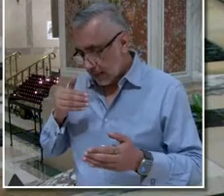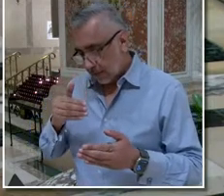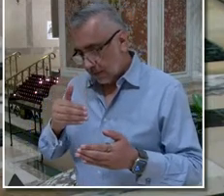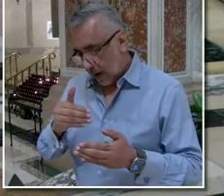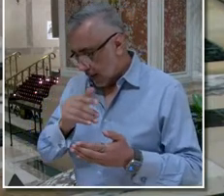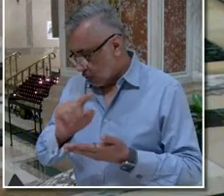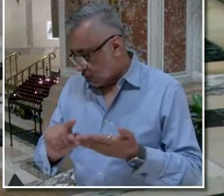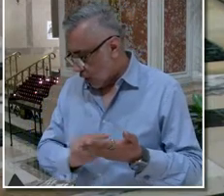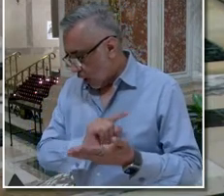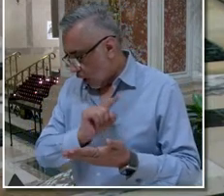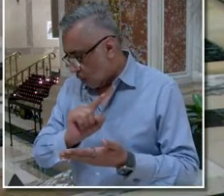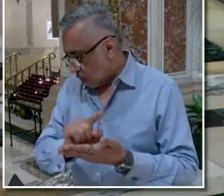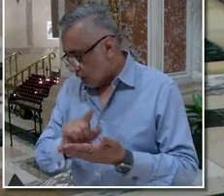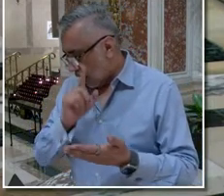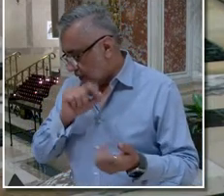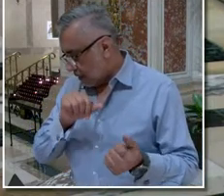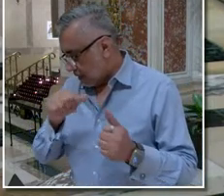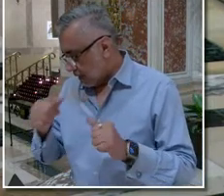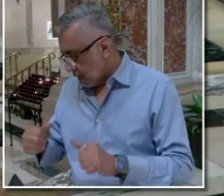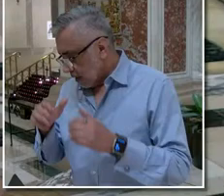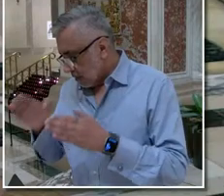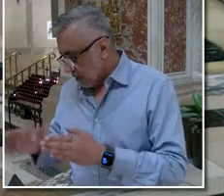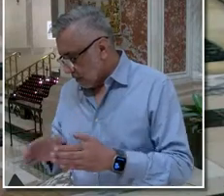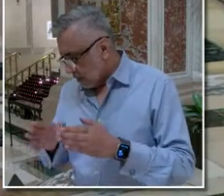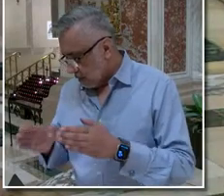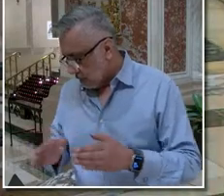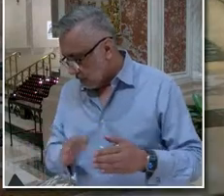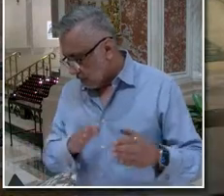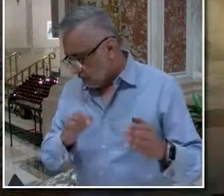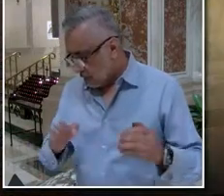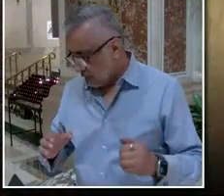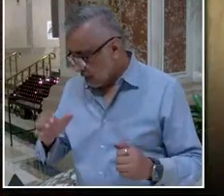of baptismal preparation.